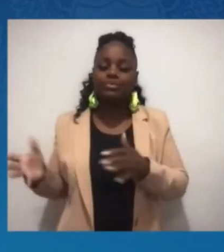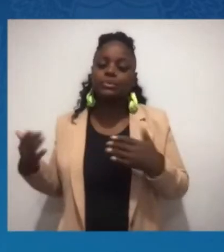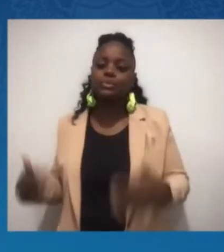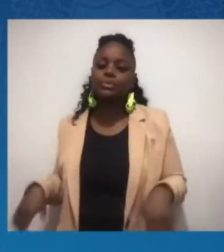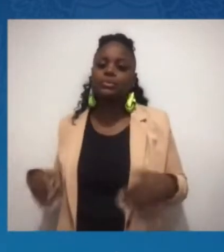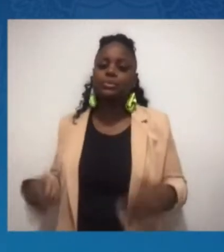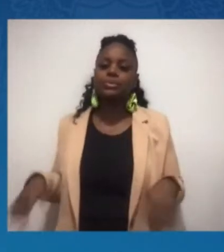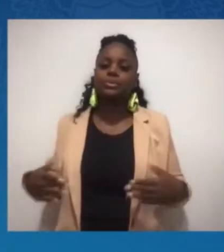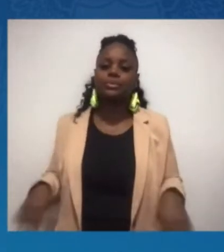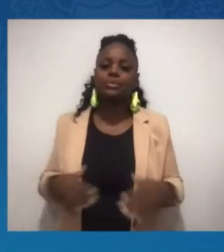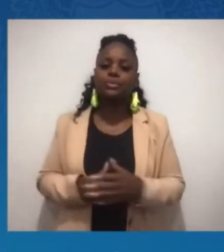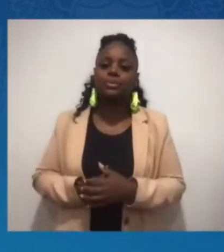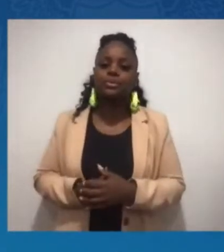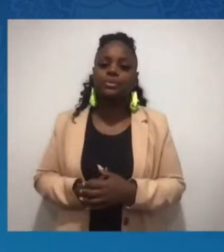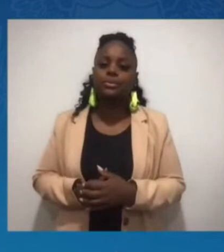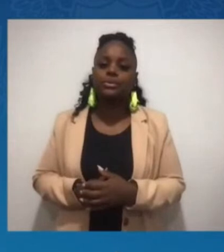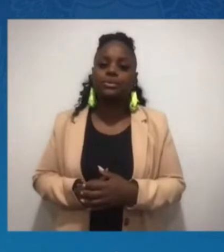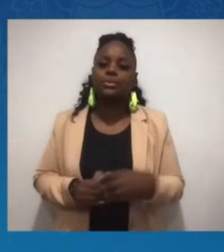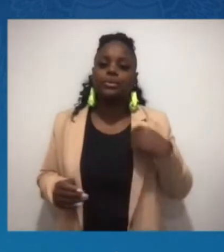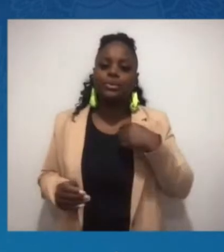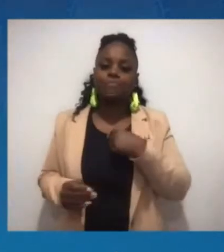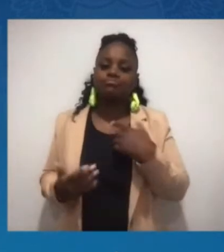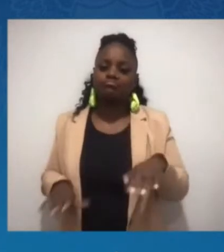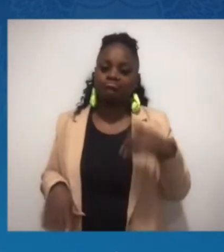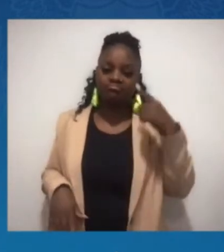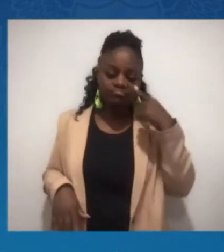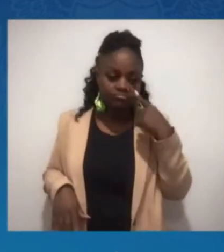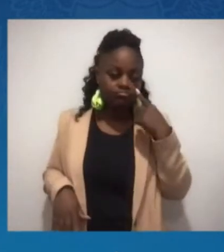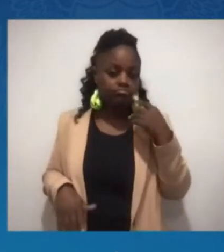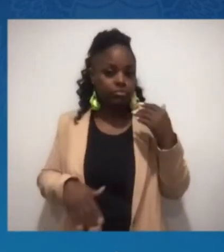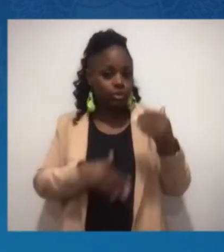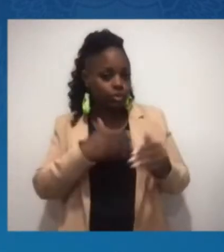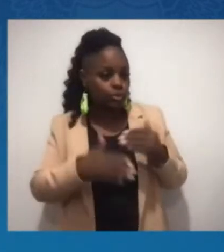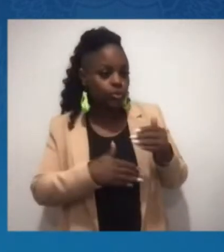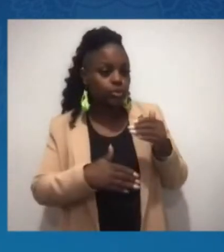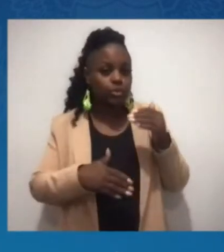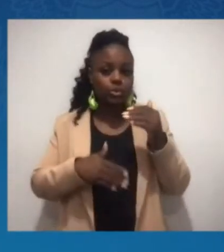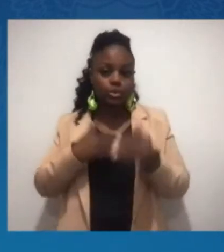we're seeing them take action, including Erich and many others,